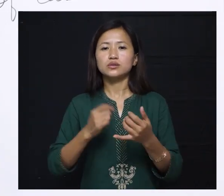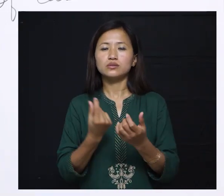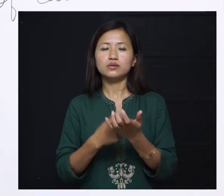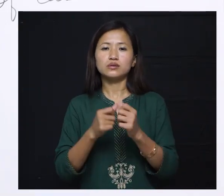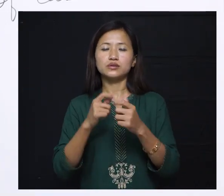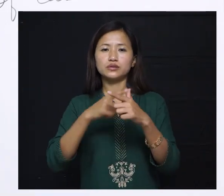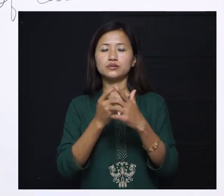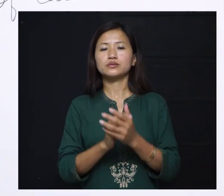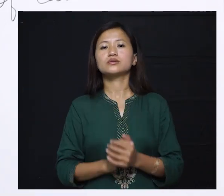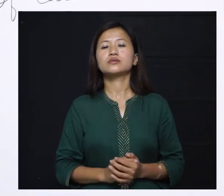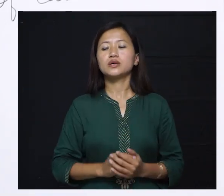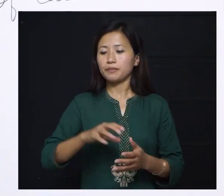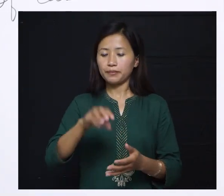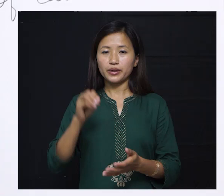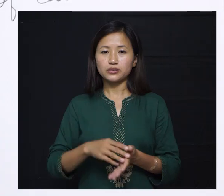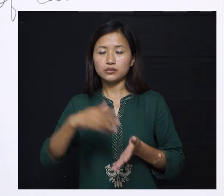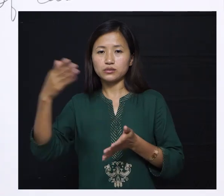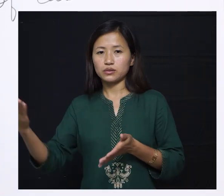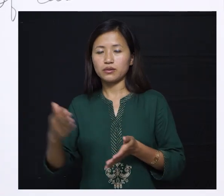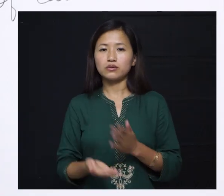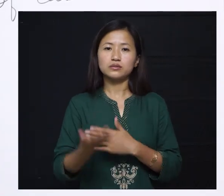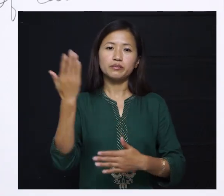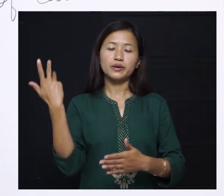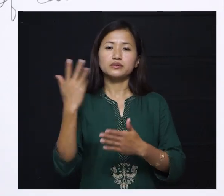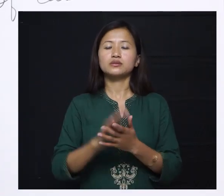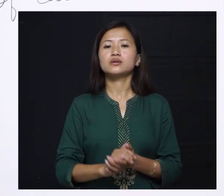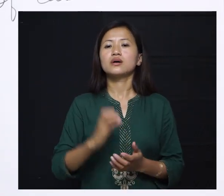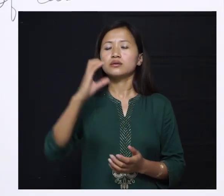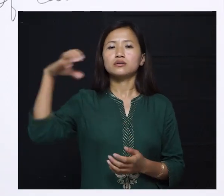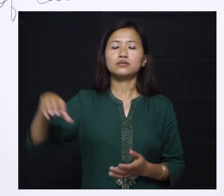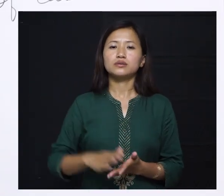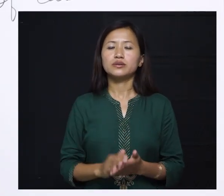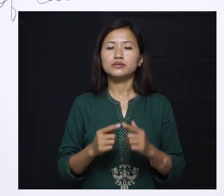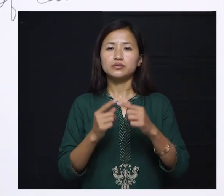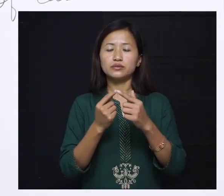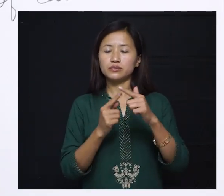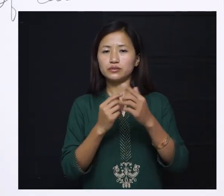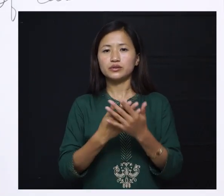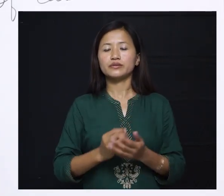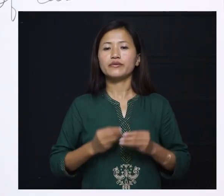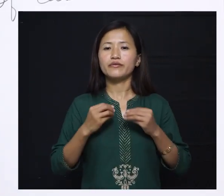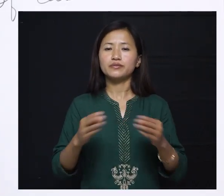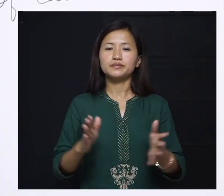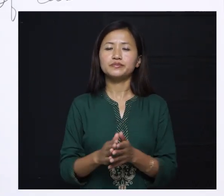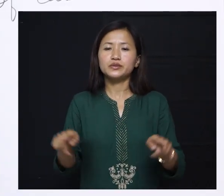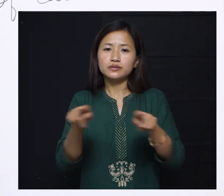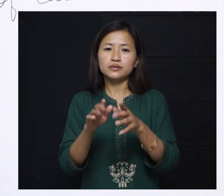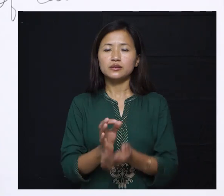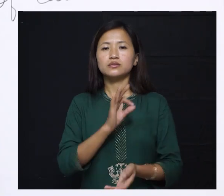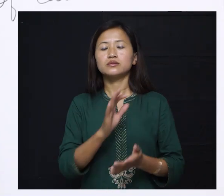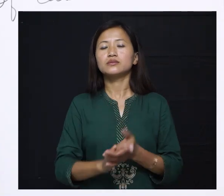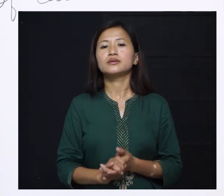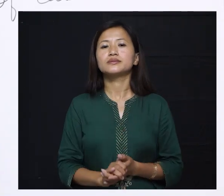and took it back to their country, and their tradings and their business really flourished. So later on,